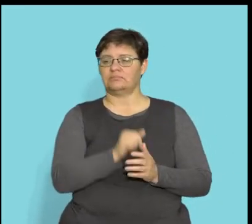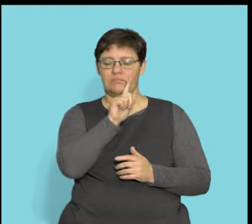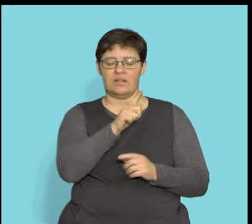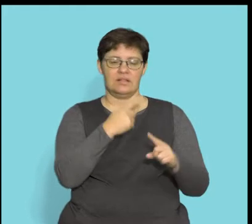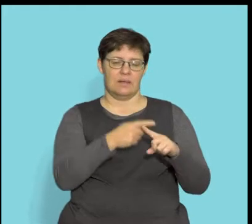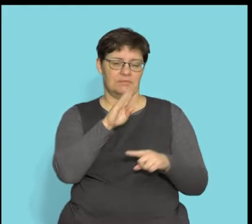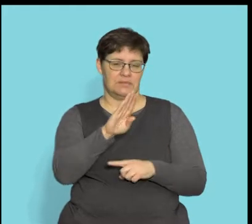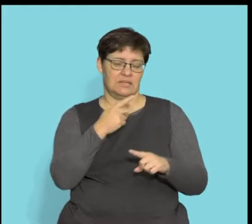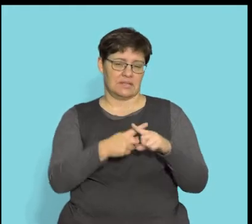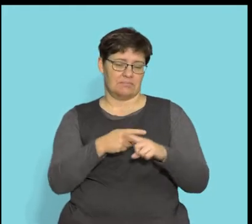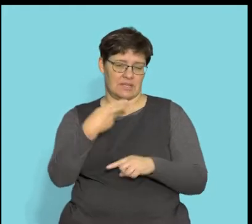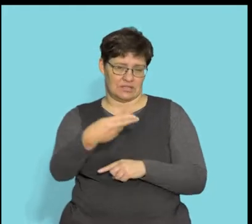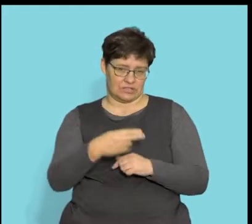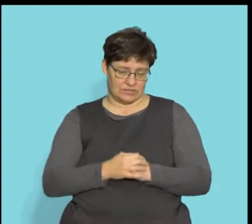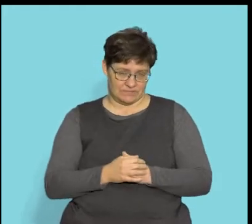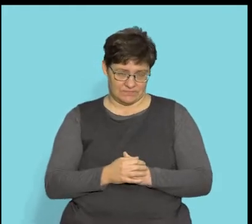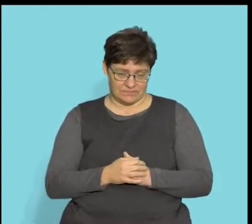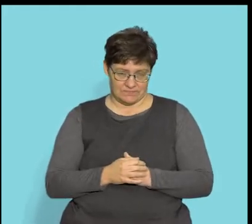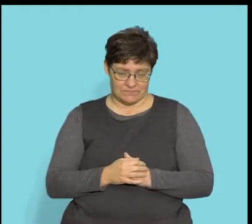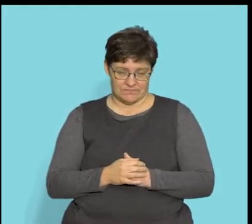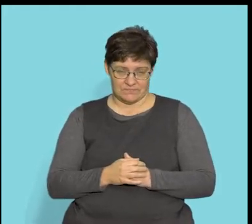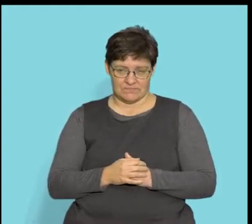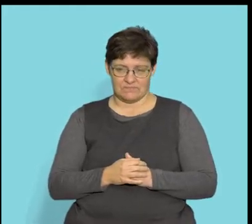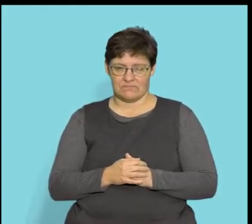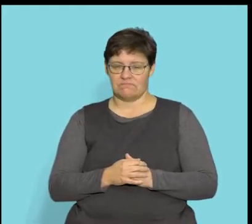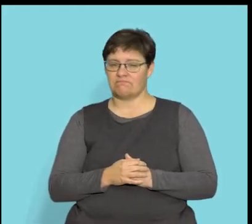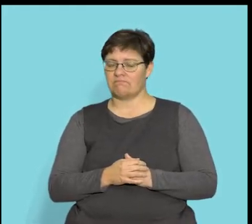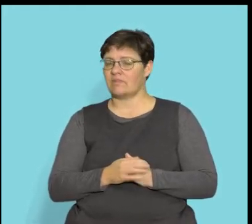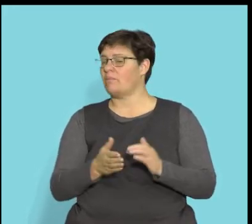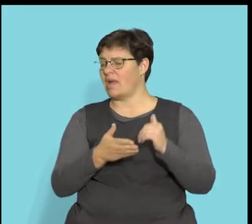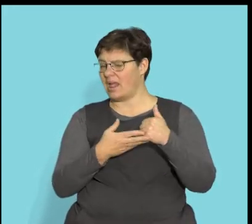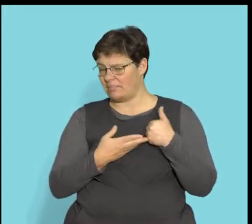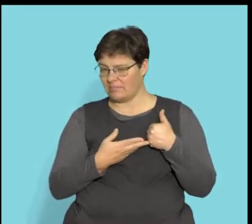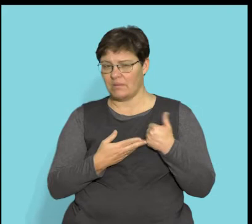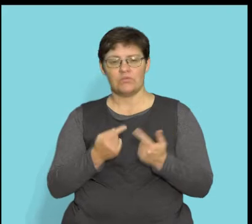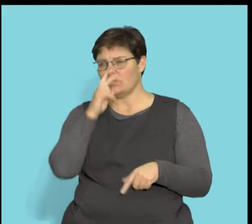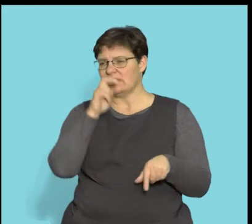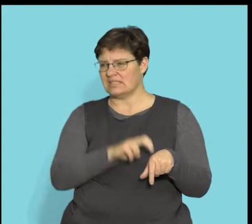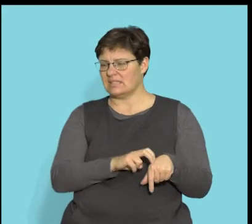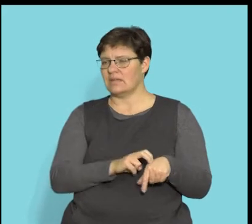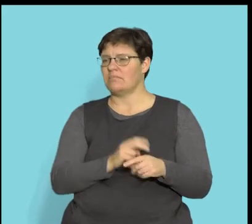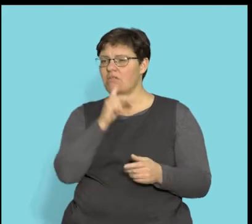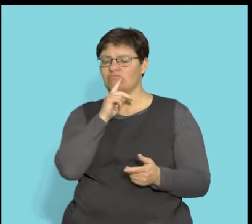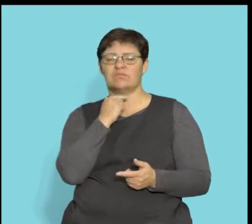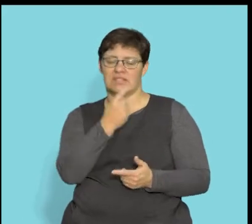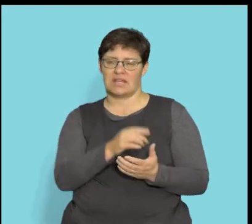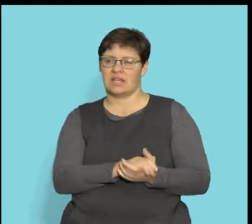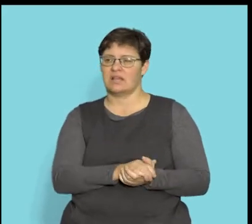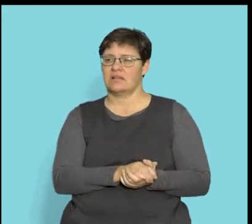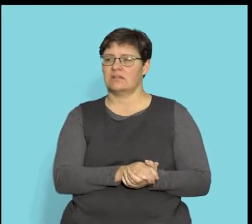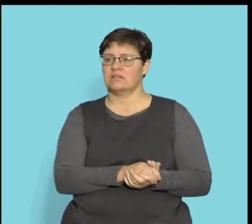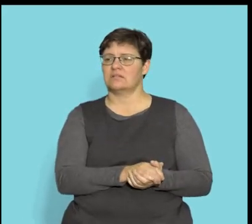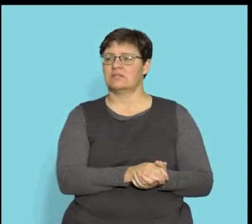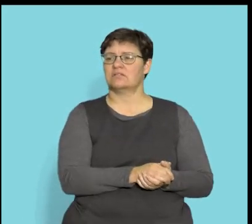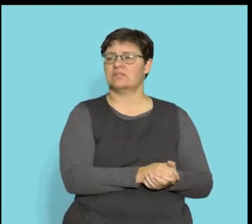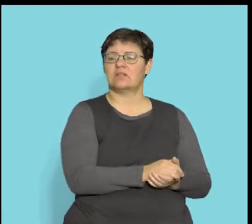length times breadth times our height. Something that can help, you don't have to do this, but it is a recommendation, is what